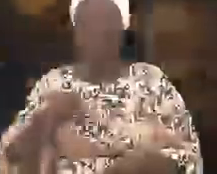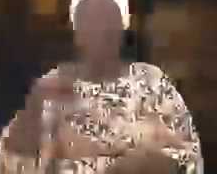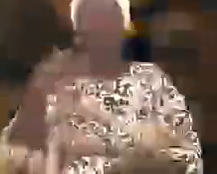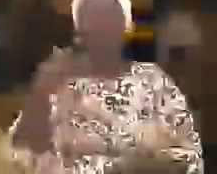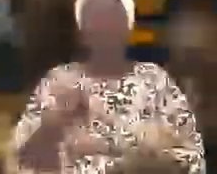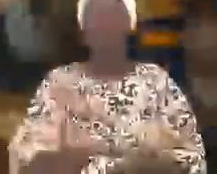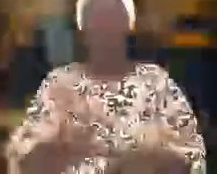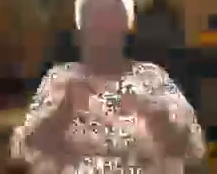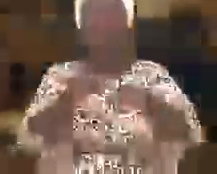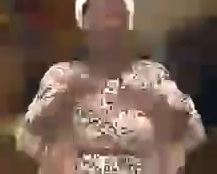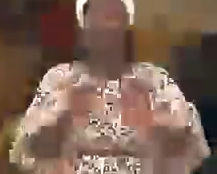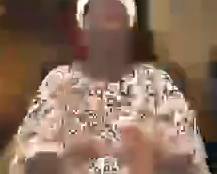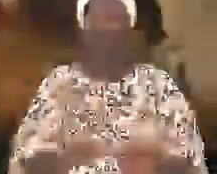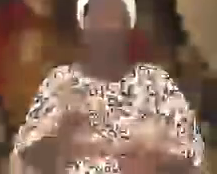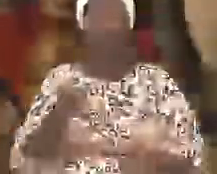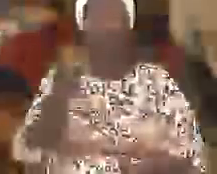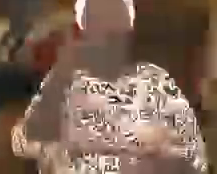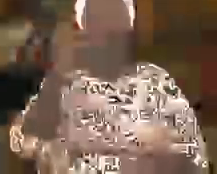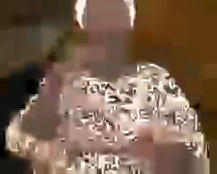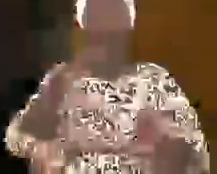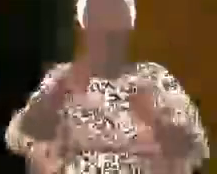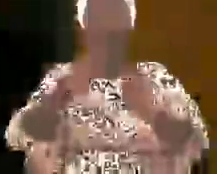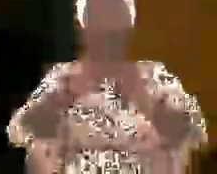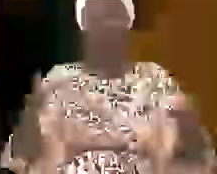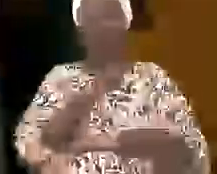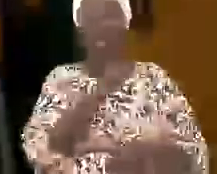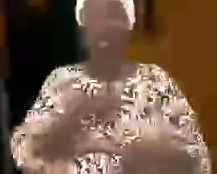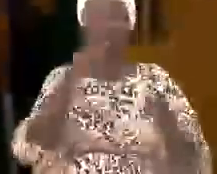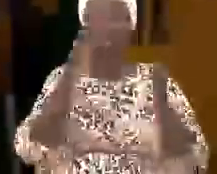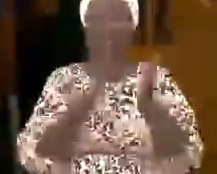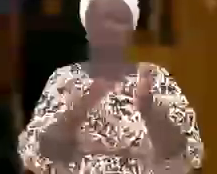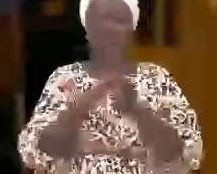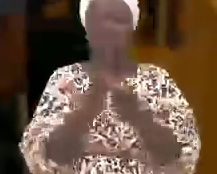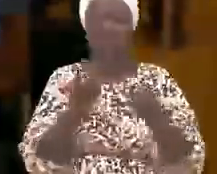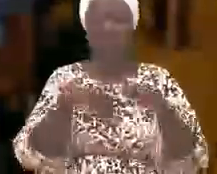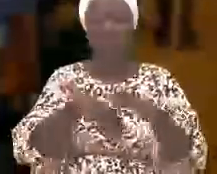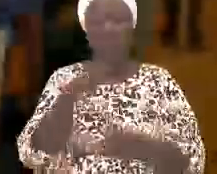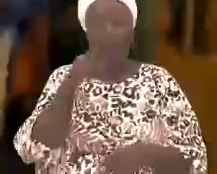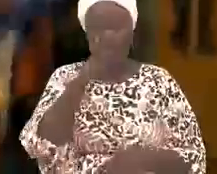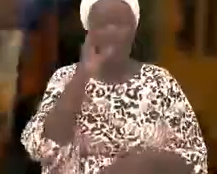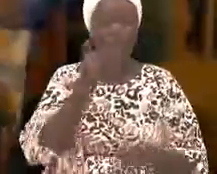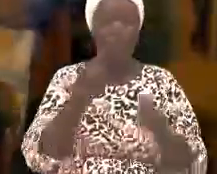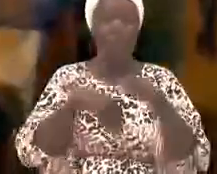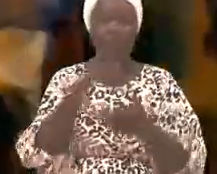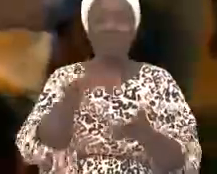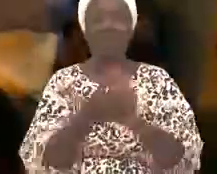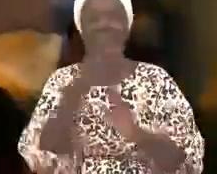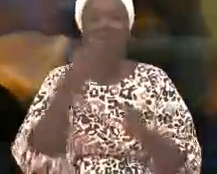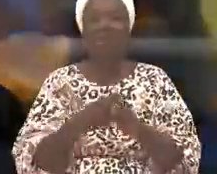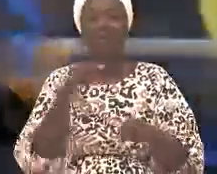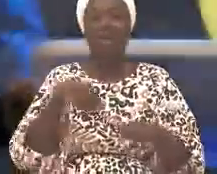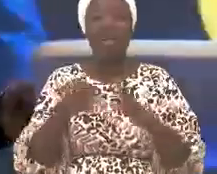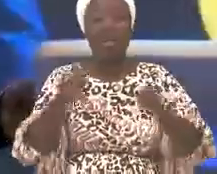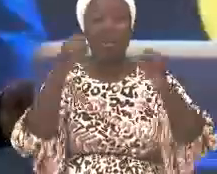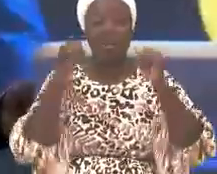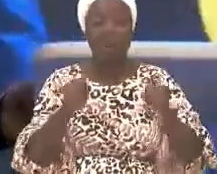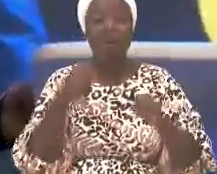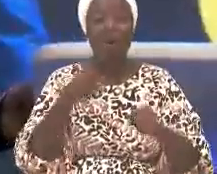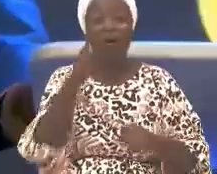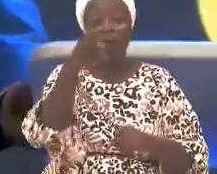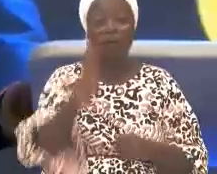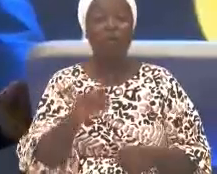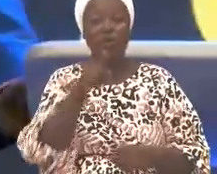grave was opened, and Jesus came forth. You will come forth. in the power of God, you